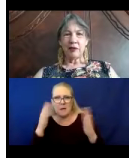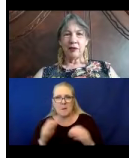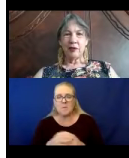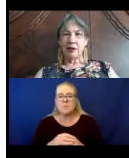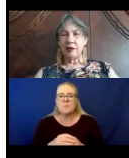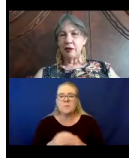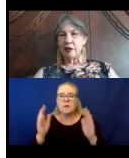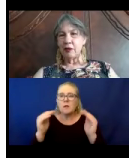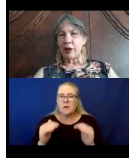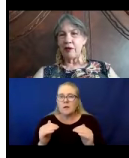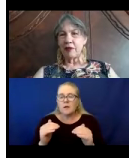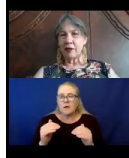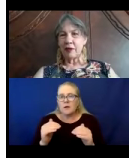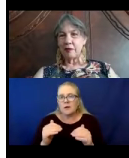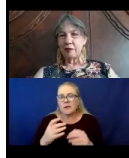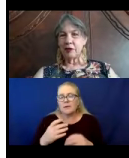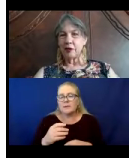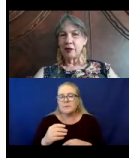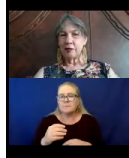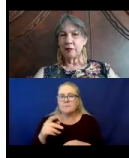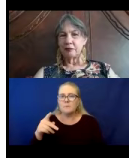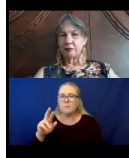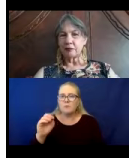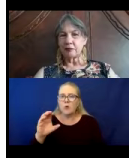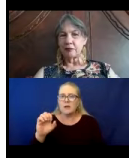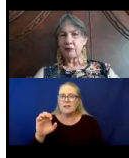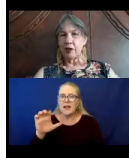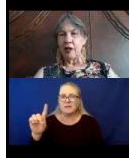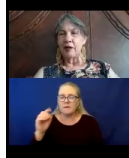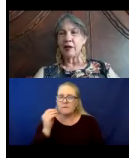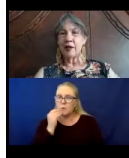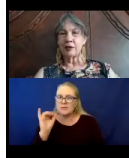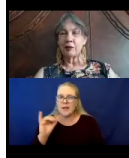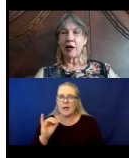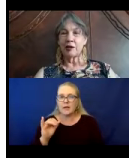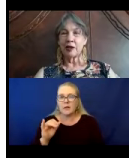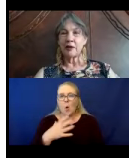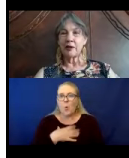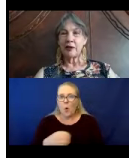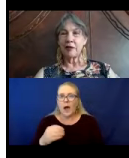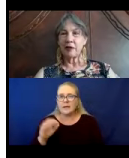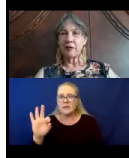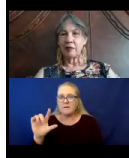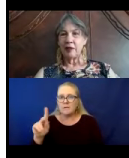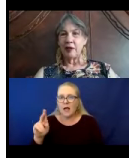Processed foods, white flour, sugar, anything that comes in a box,